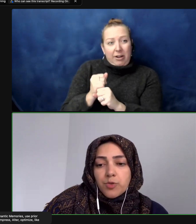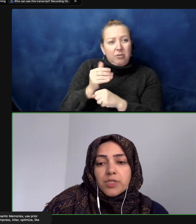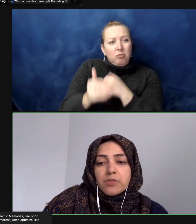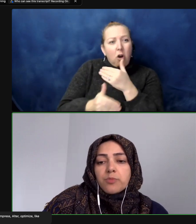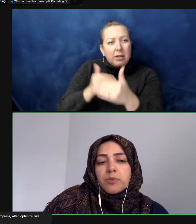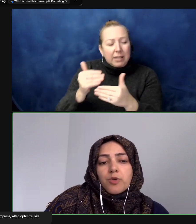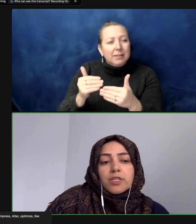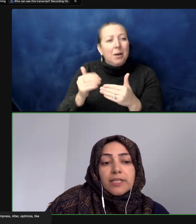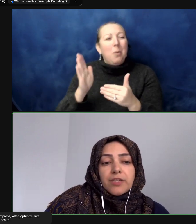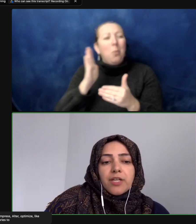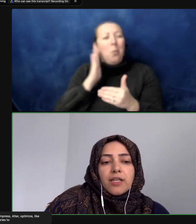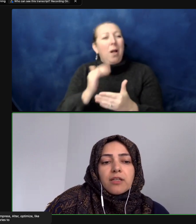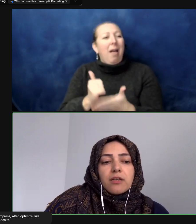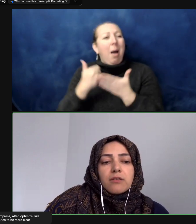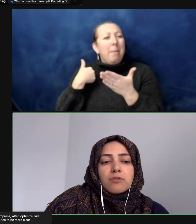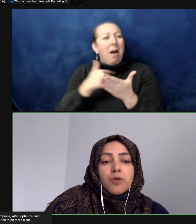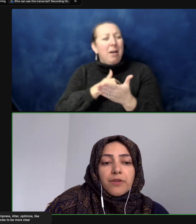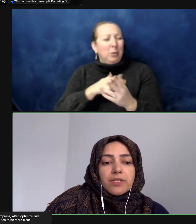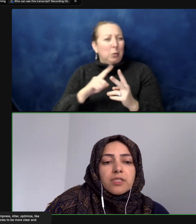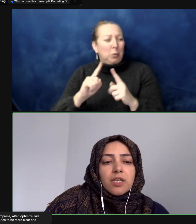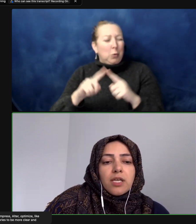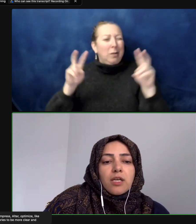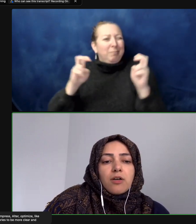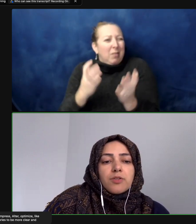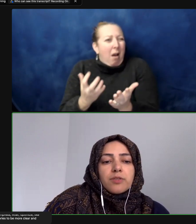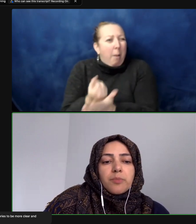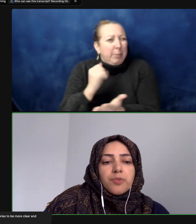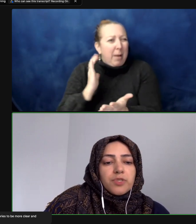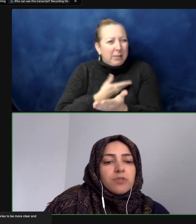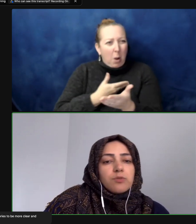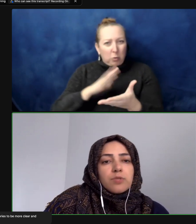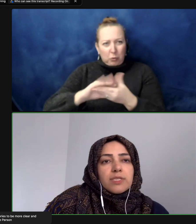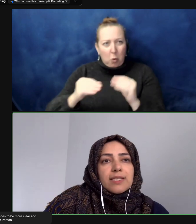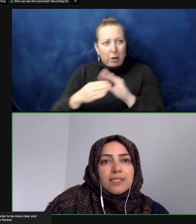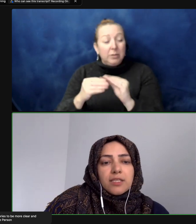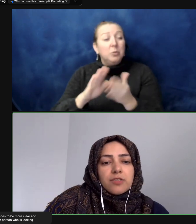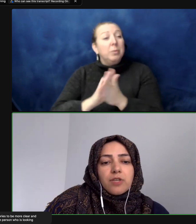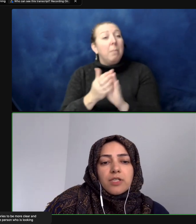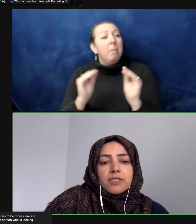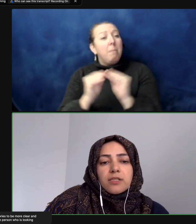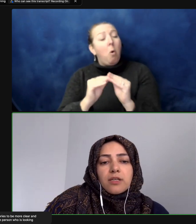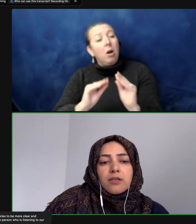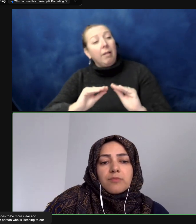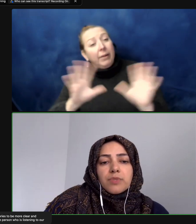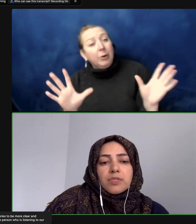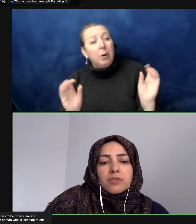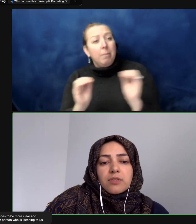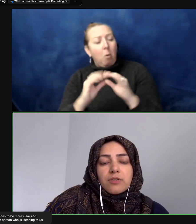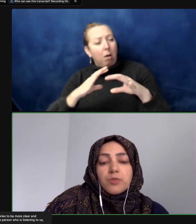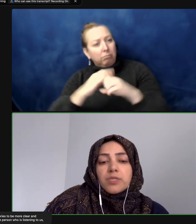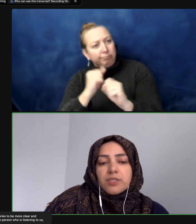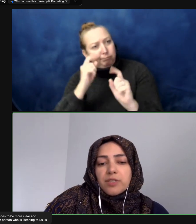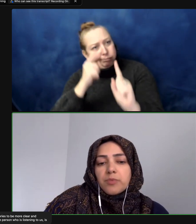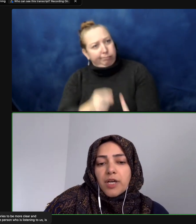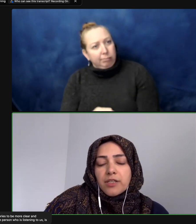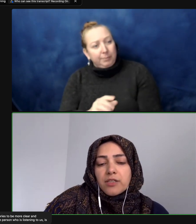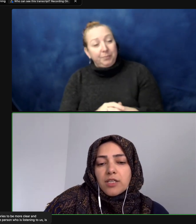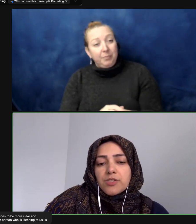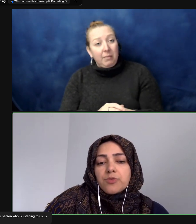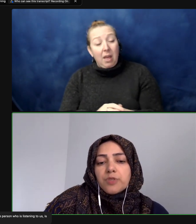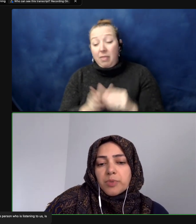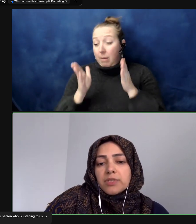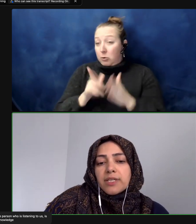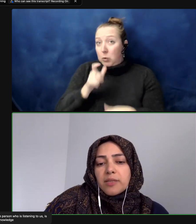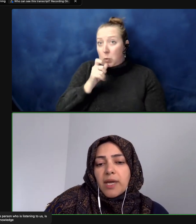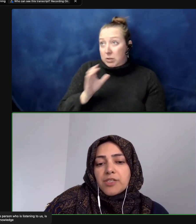optimize the stories to be more clear and coherent. Also, the person who is listening to us uses their prior